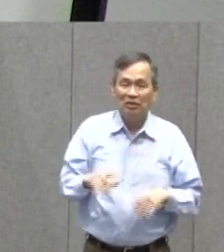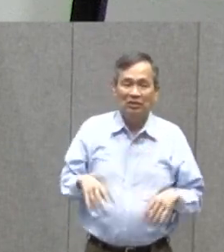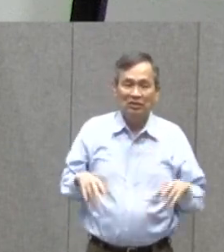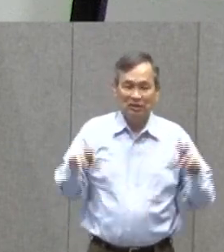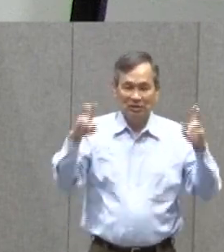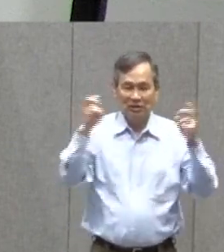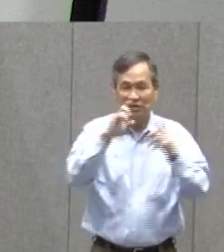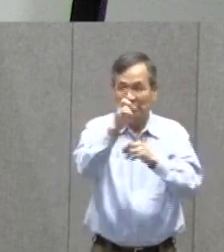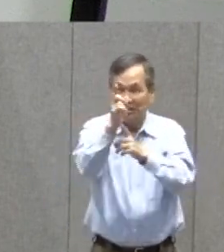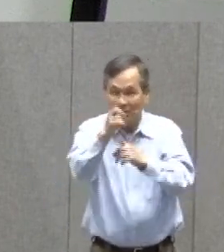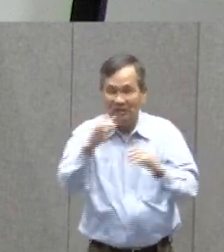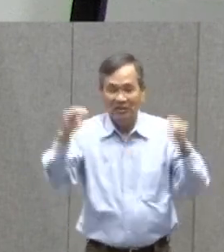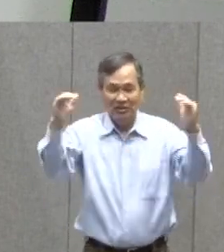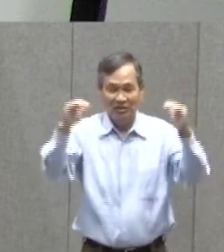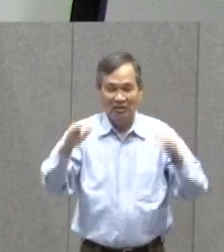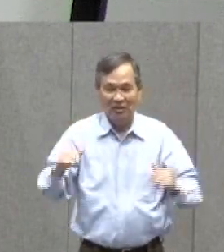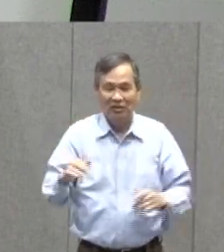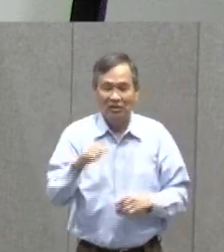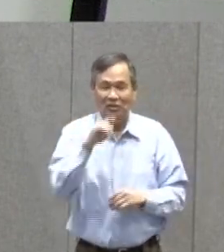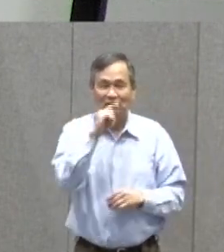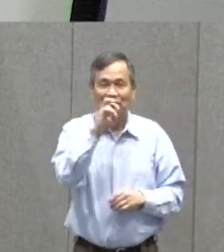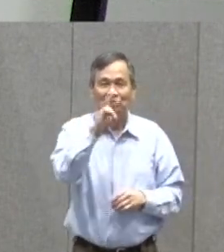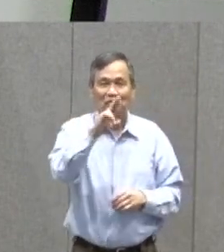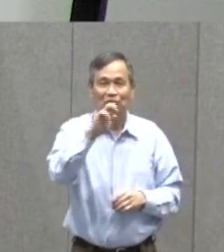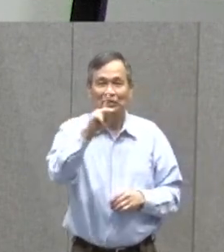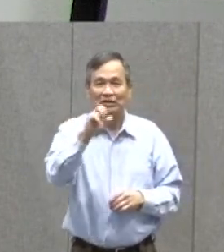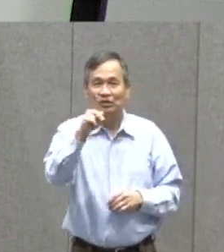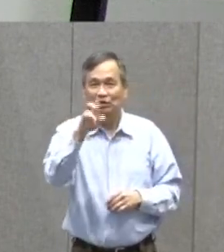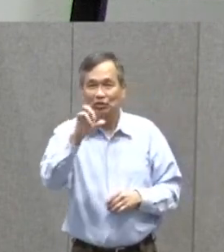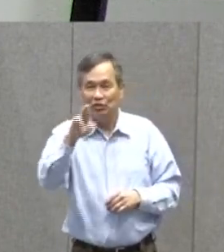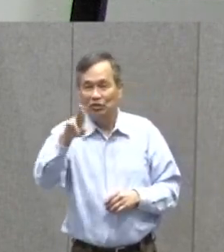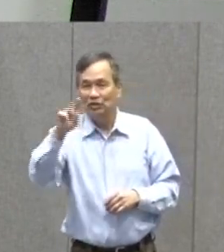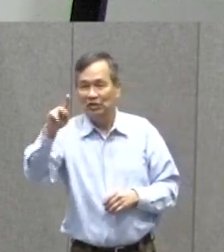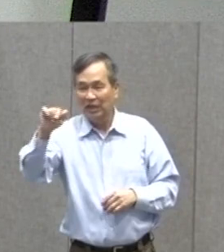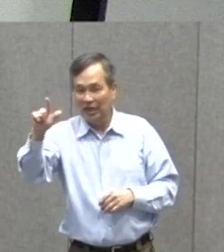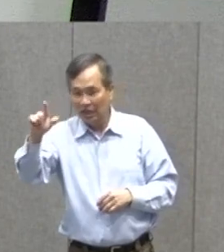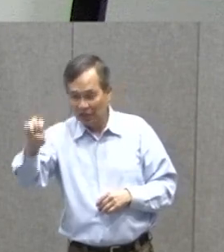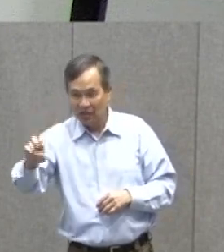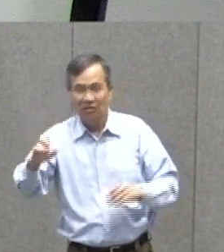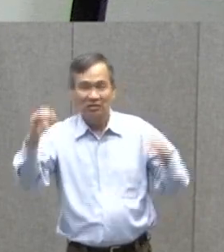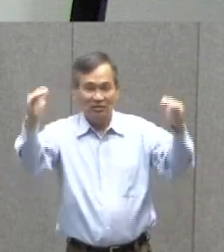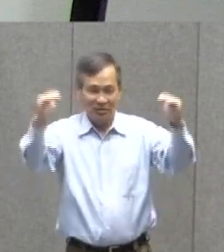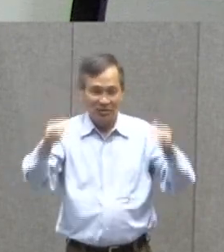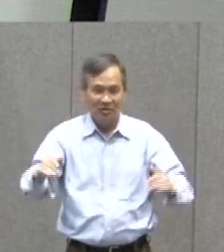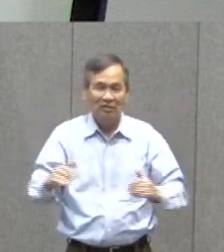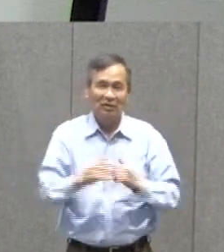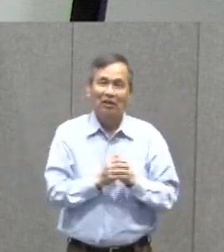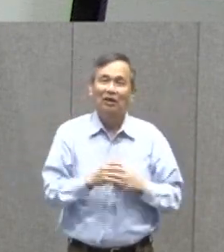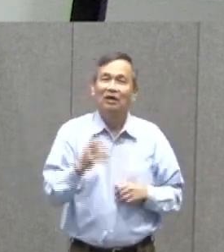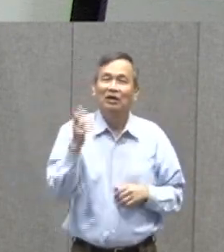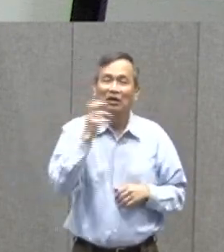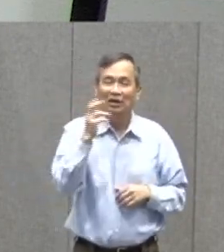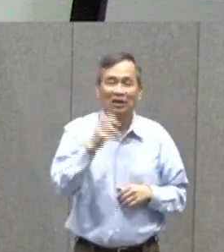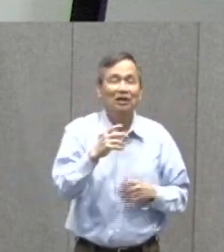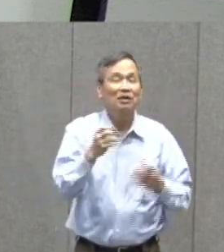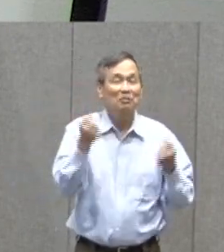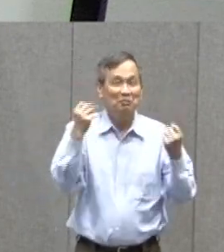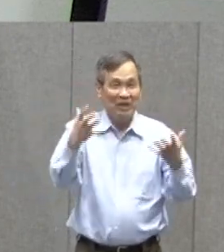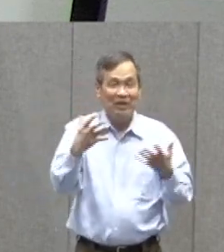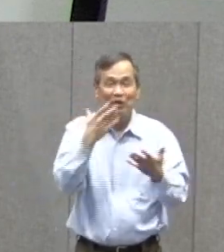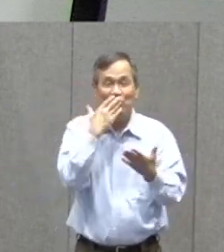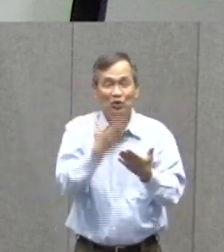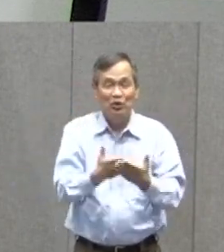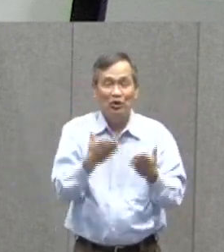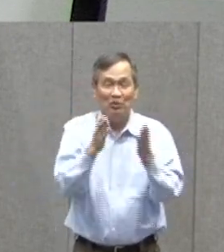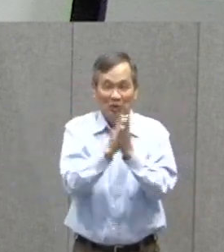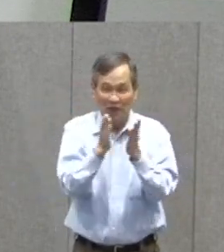A Trickster Tale, and Counting Book. I've actually have read that one. That one is a very good book, and of course,